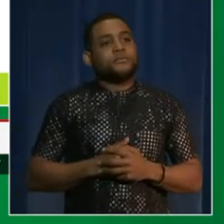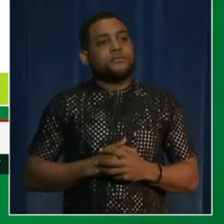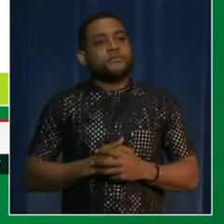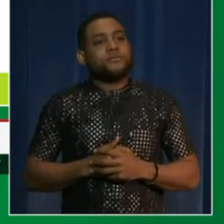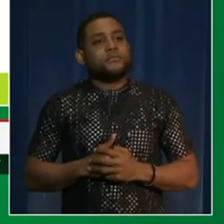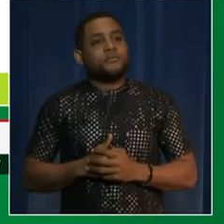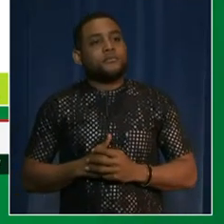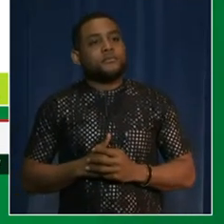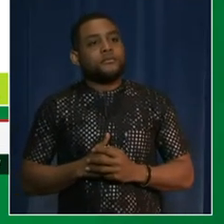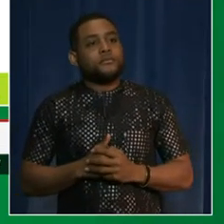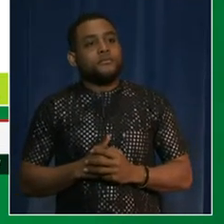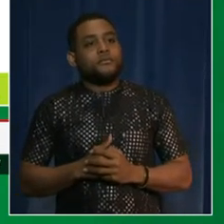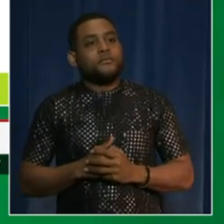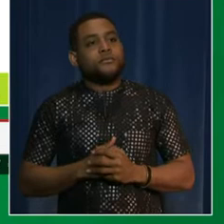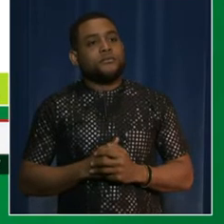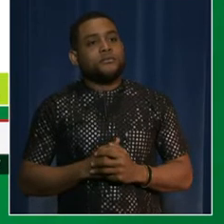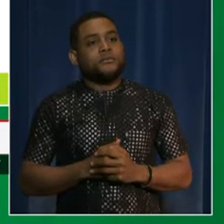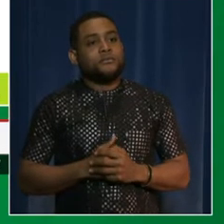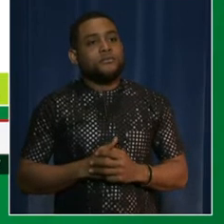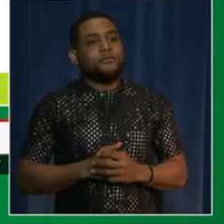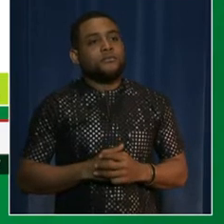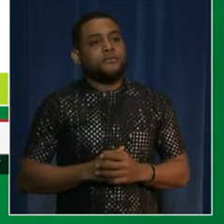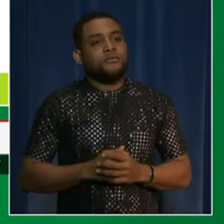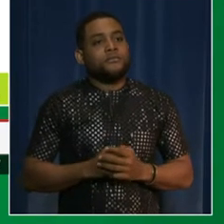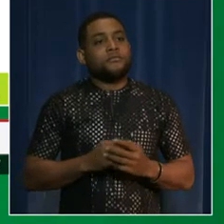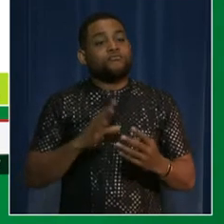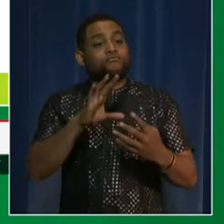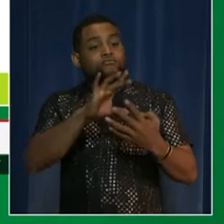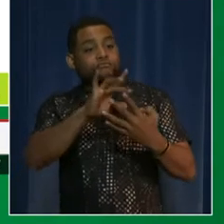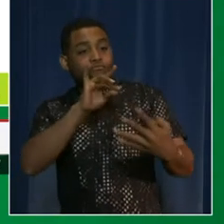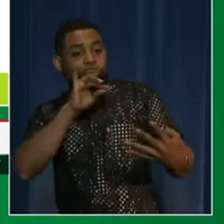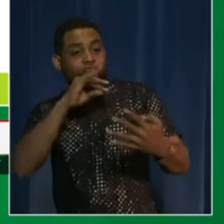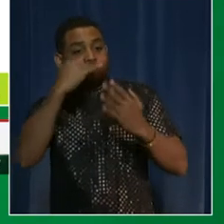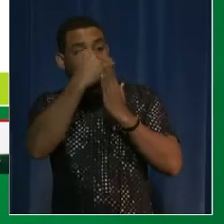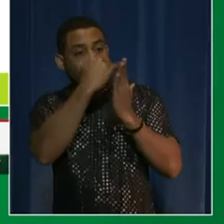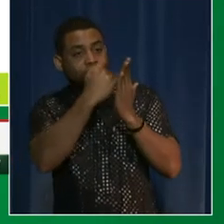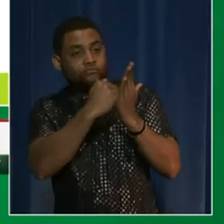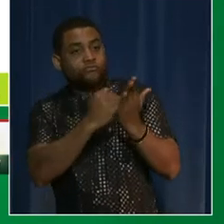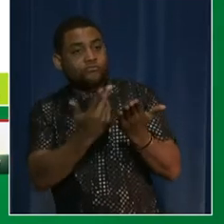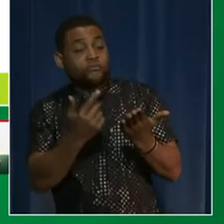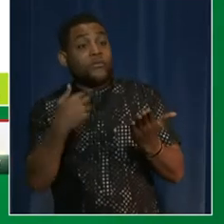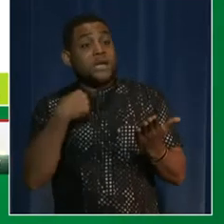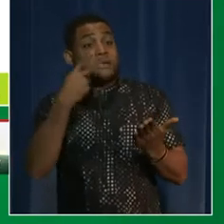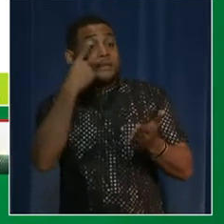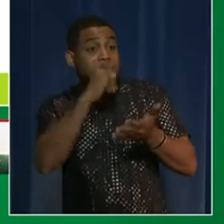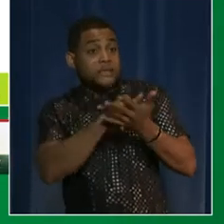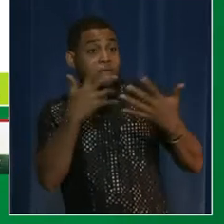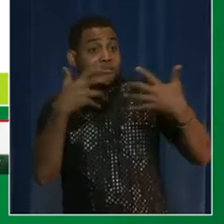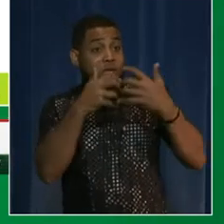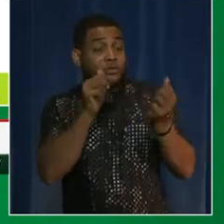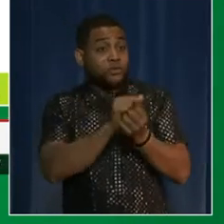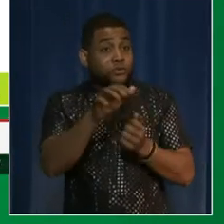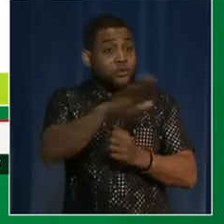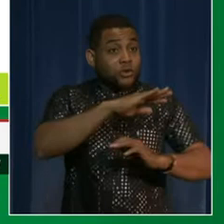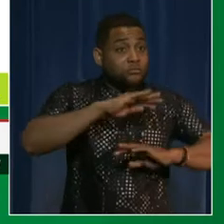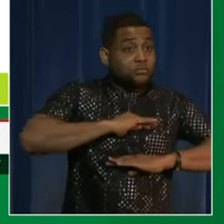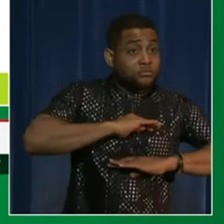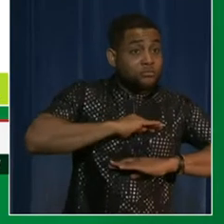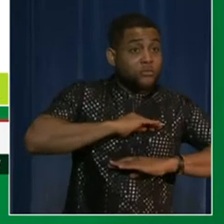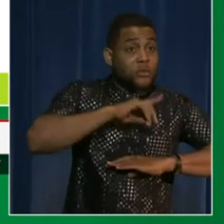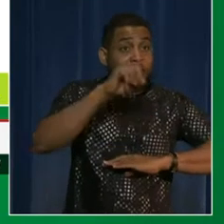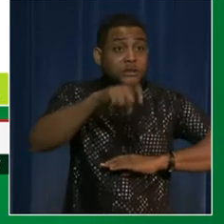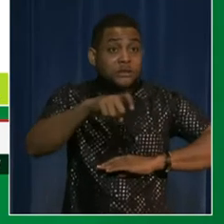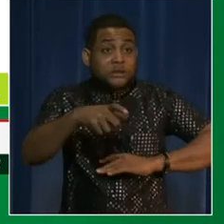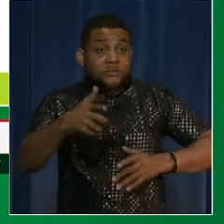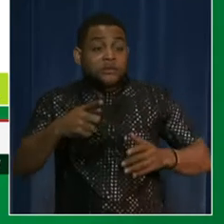So you choose a plan, you choose a design from the library of pre-approved plans that fits your needs. You contact the design professional, the licensed